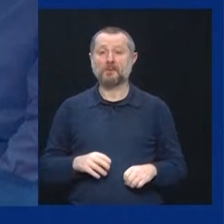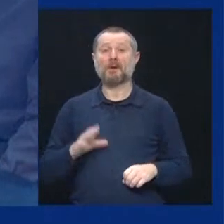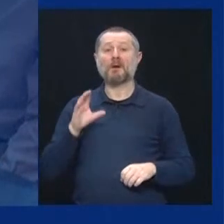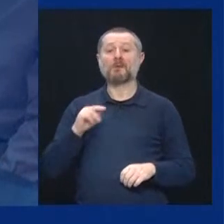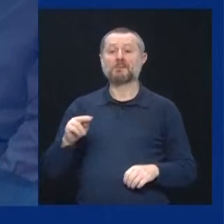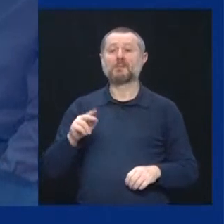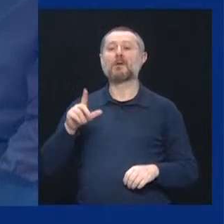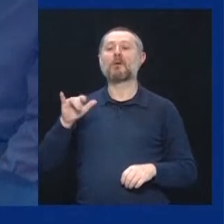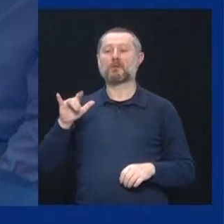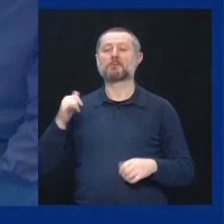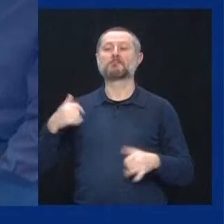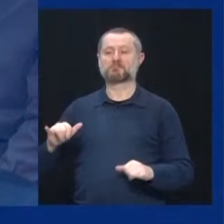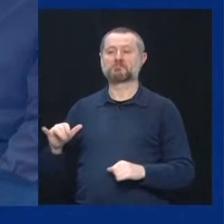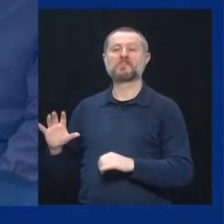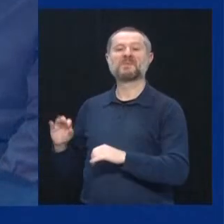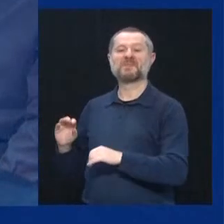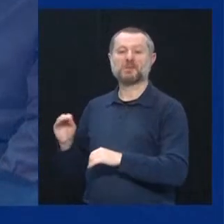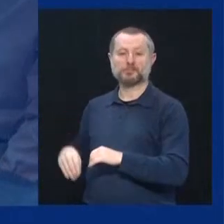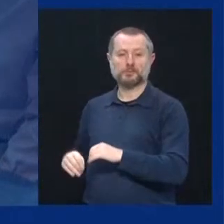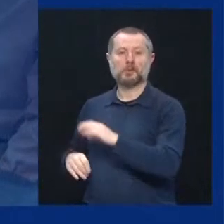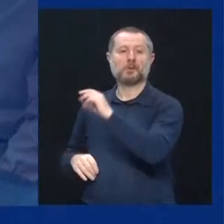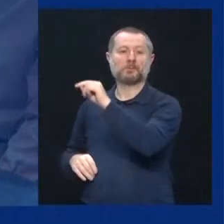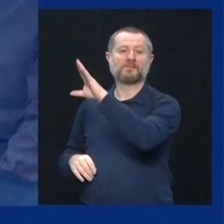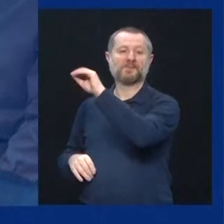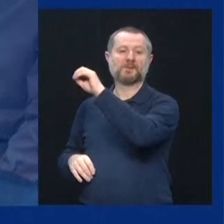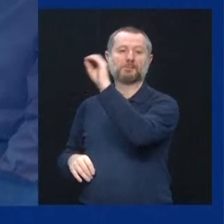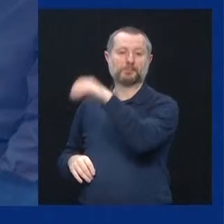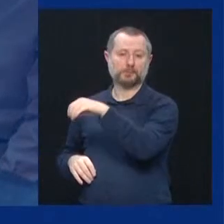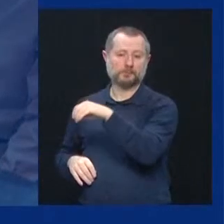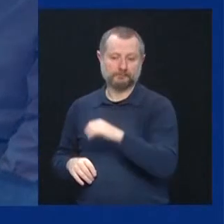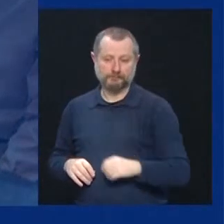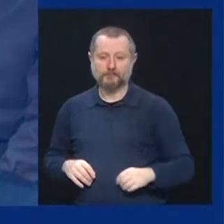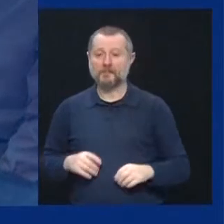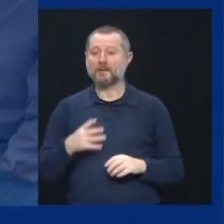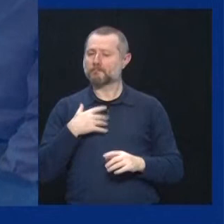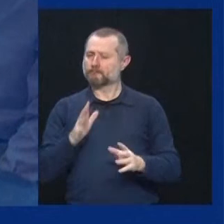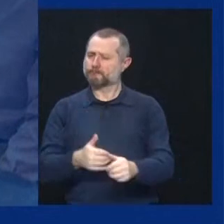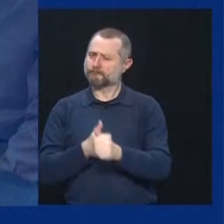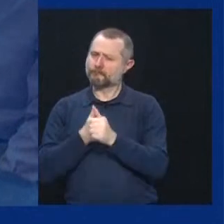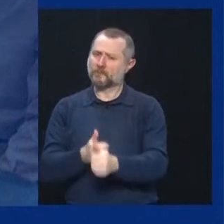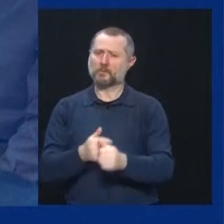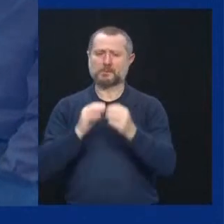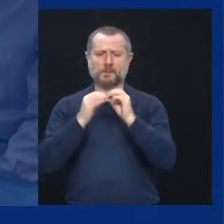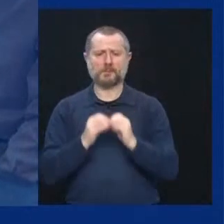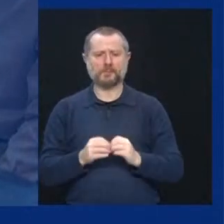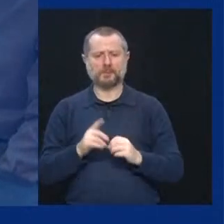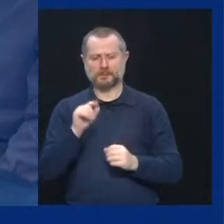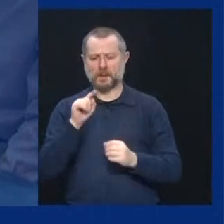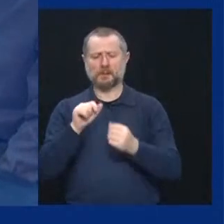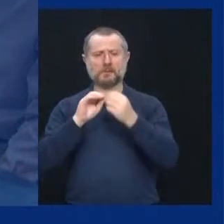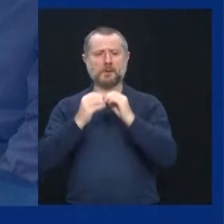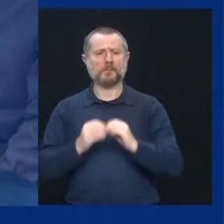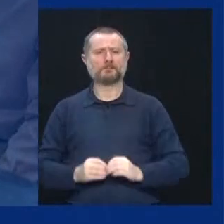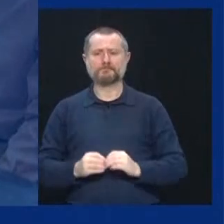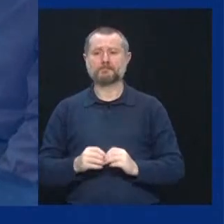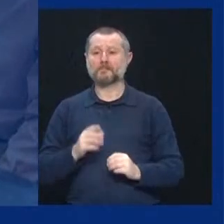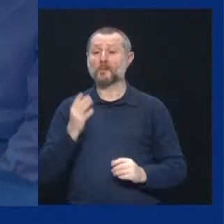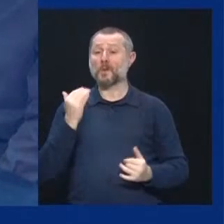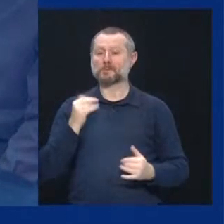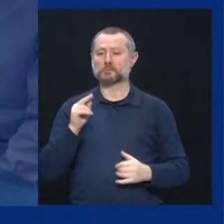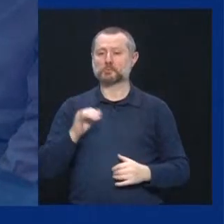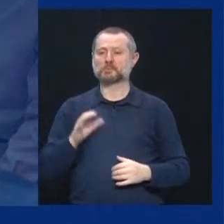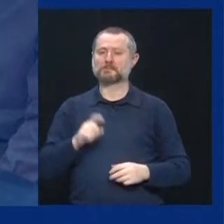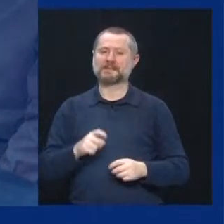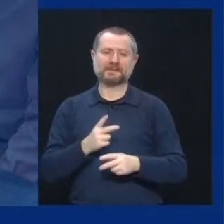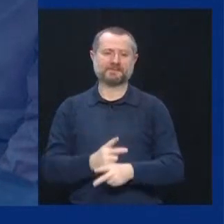we understand that. But we're responding to the data. Obviously, we're more sensitive to New York City because of the density, the concentration,